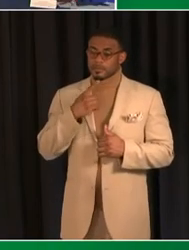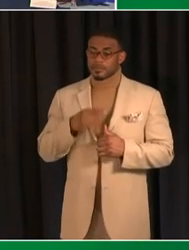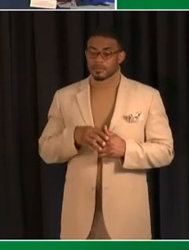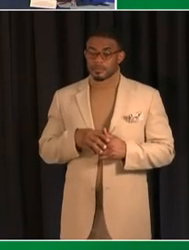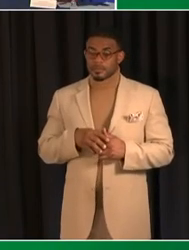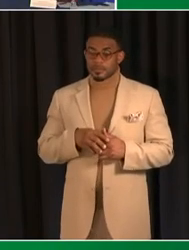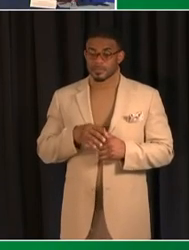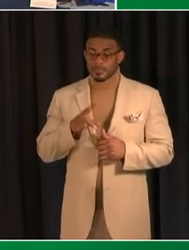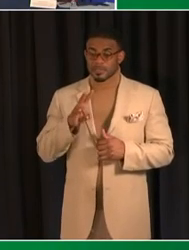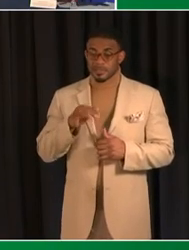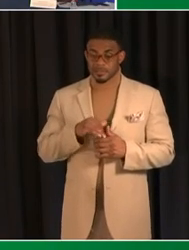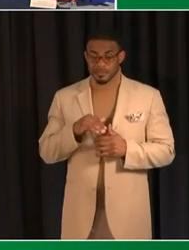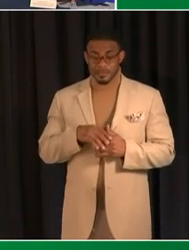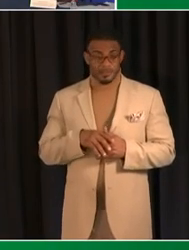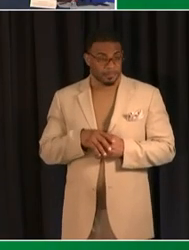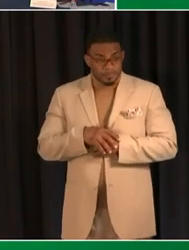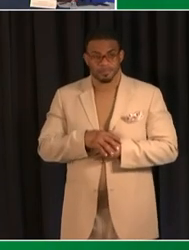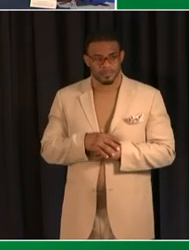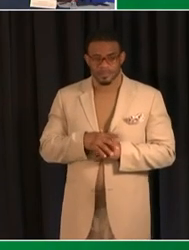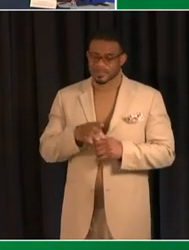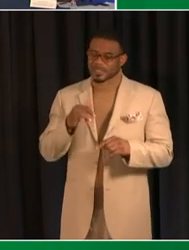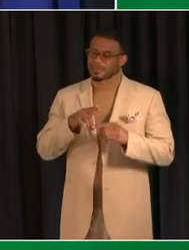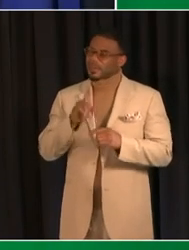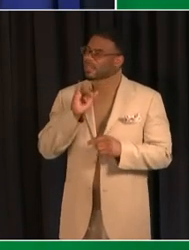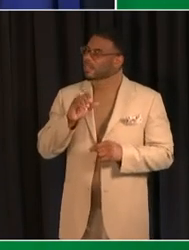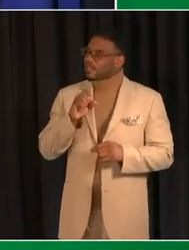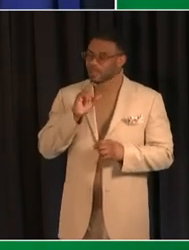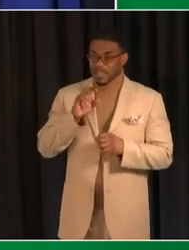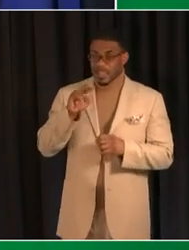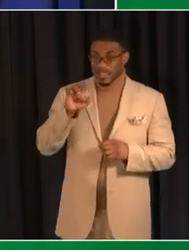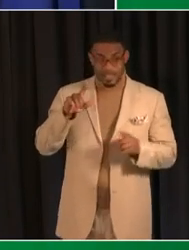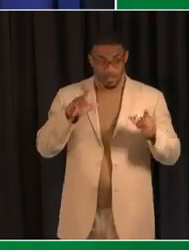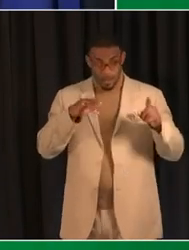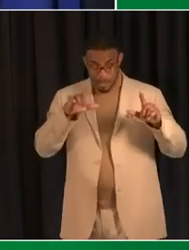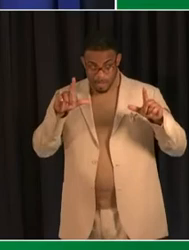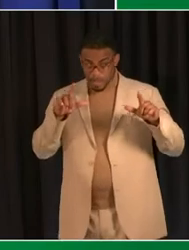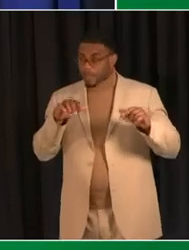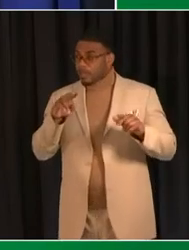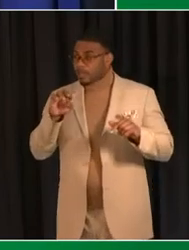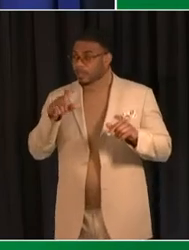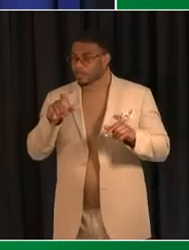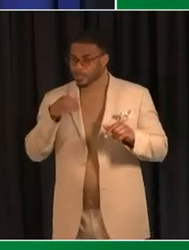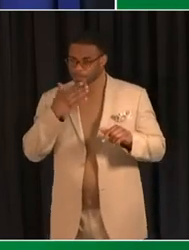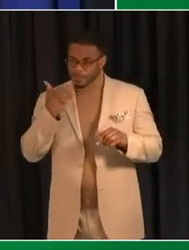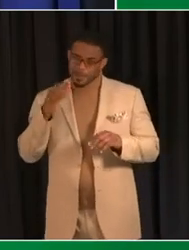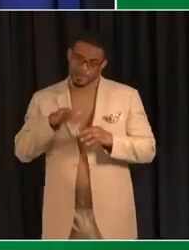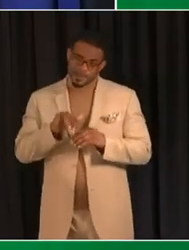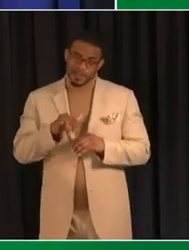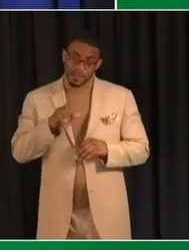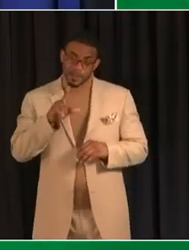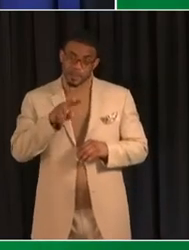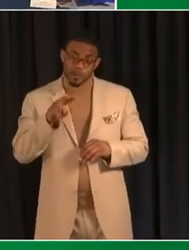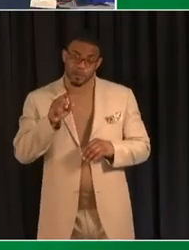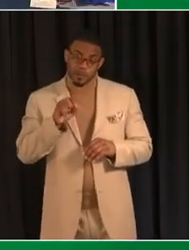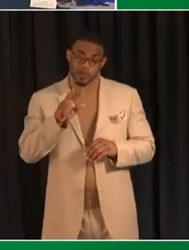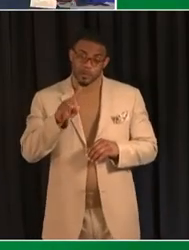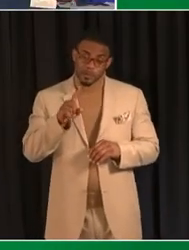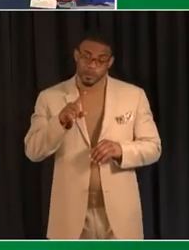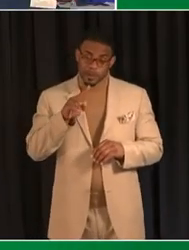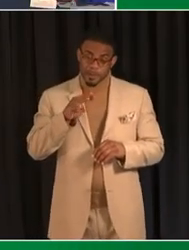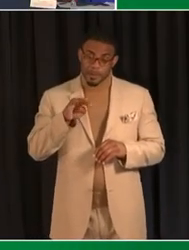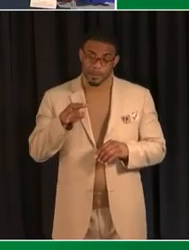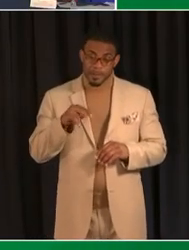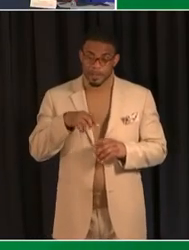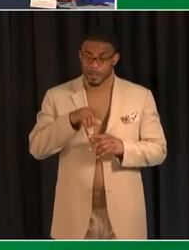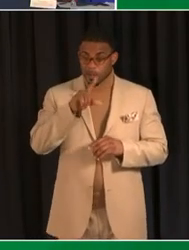Let's say 7 million? Okay. Okay. It was actually, and Neil, you got to do better. It was